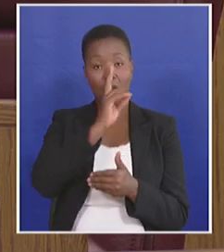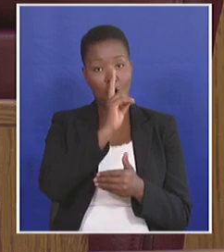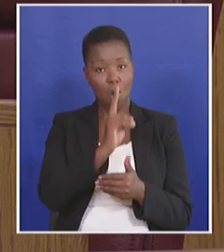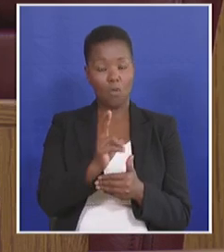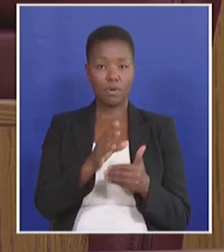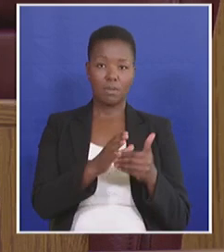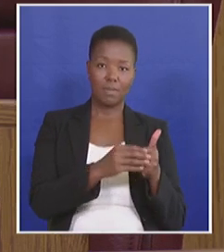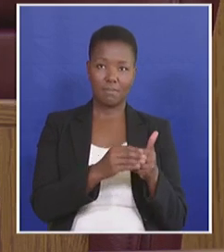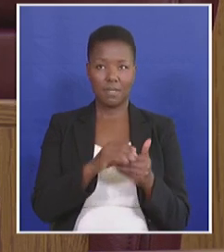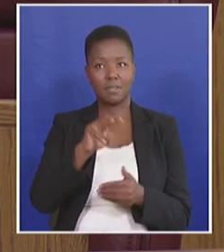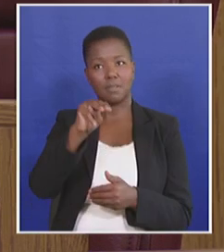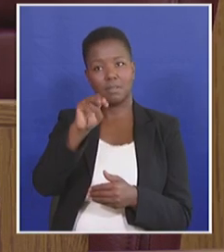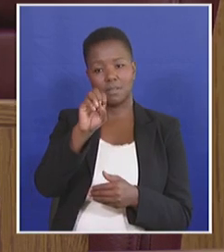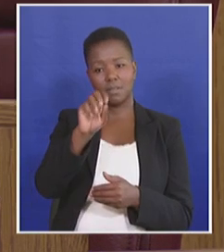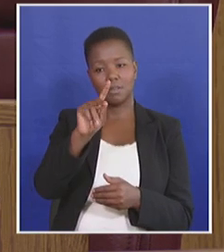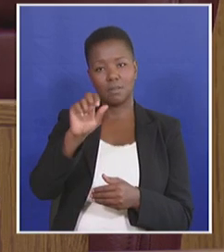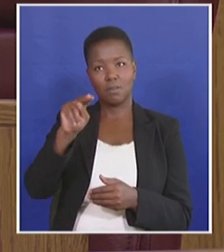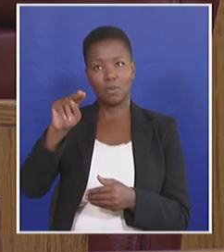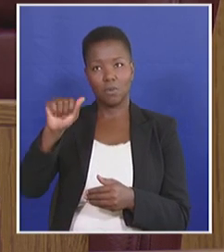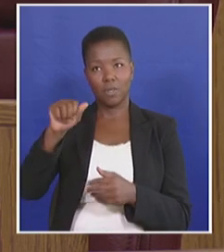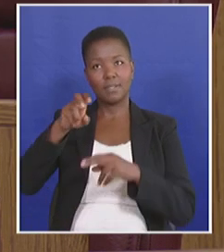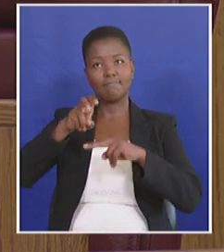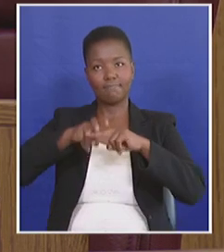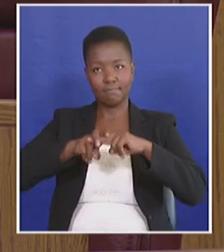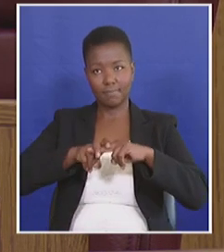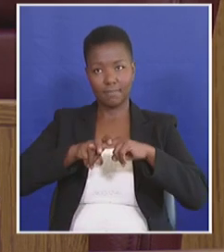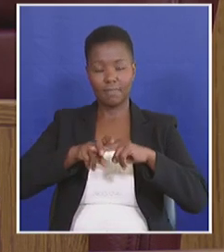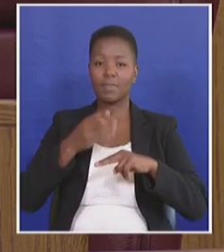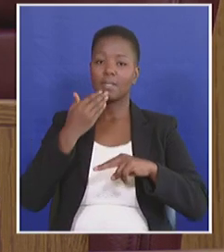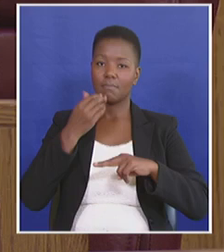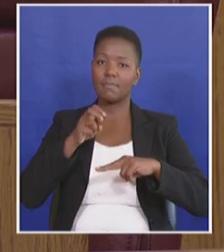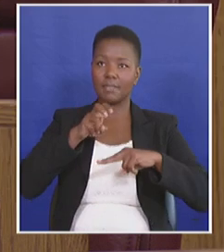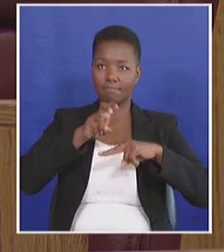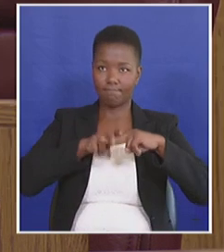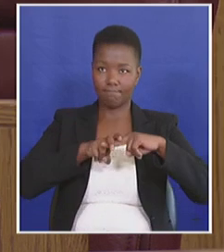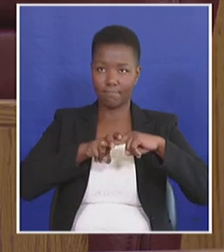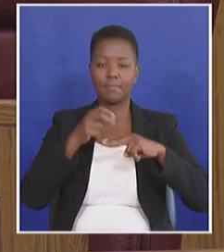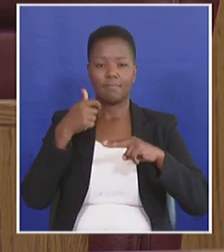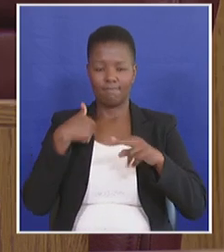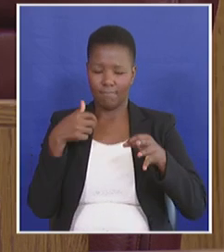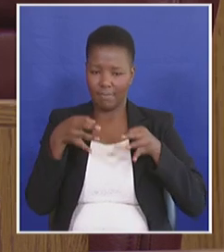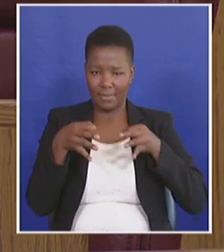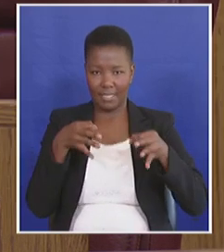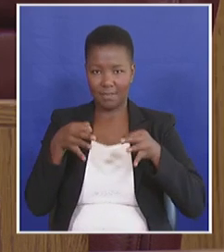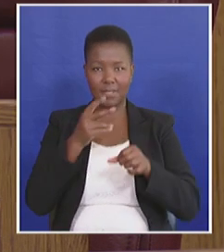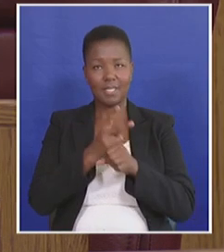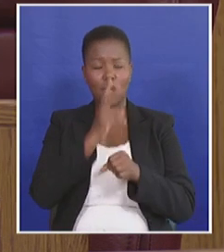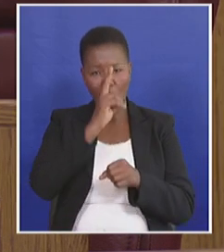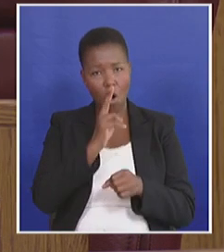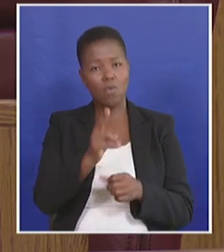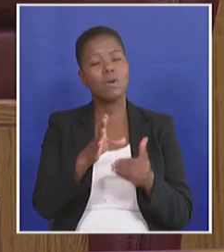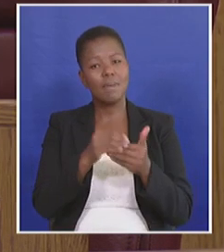Honorable Mukwena, please take your seat. Allow me to repeat what I said. Honorable